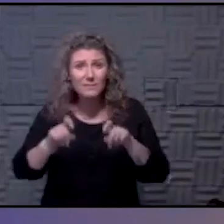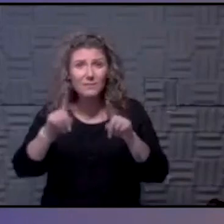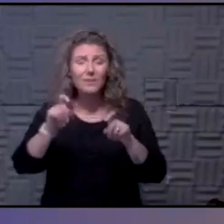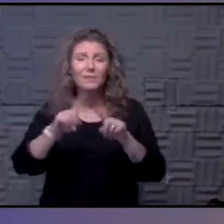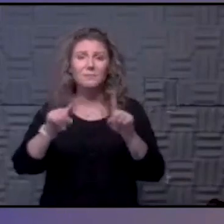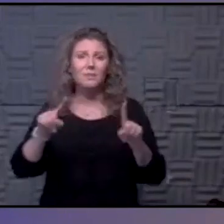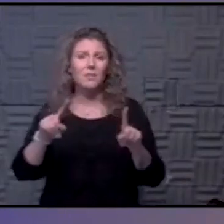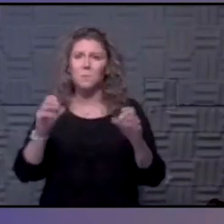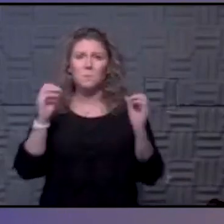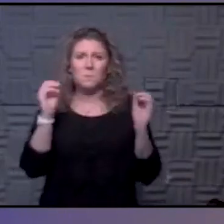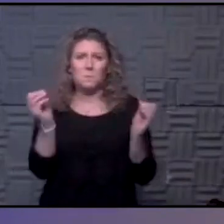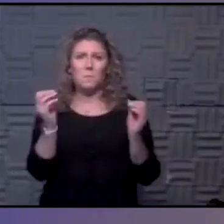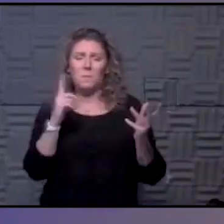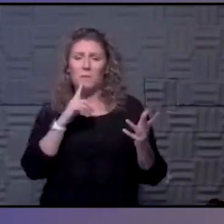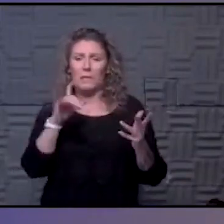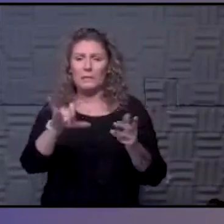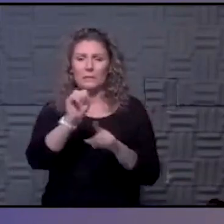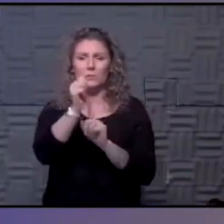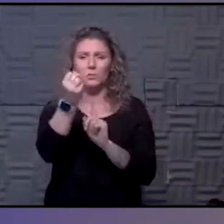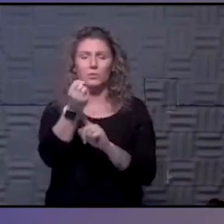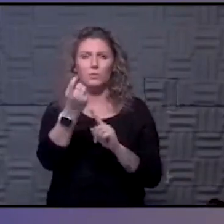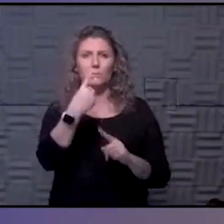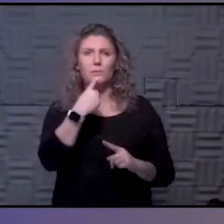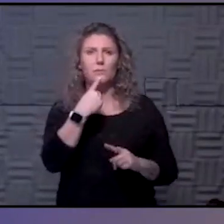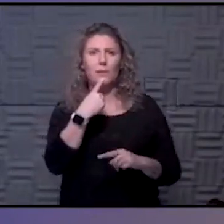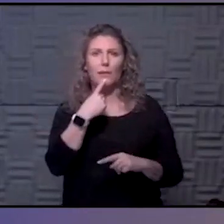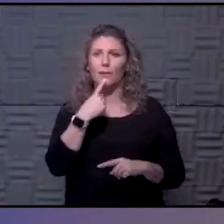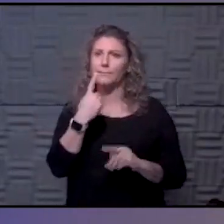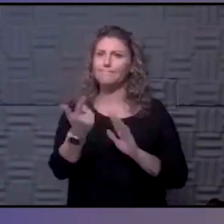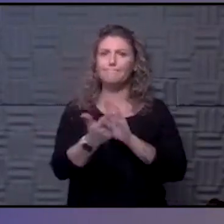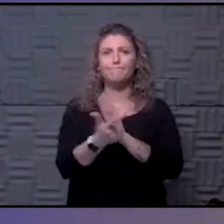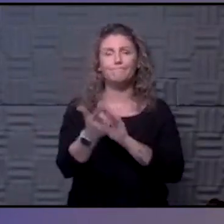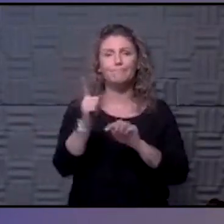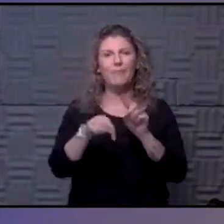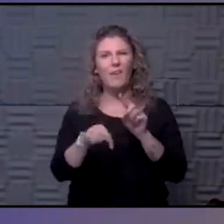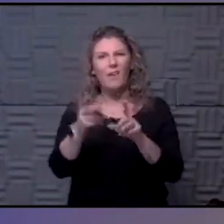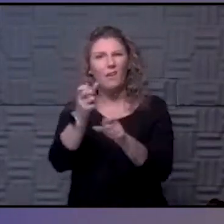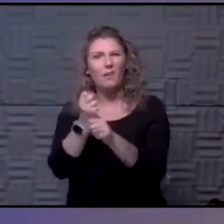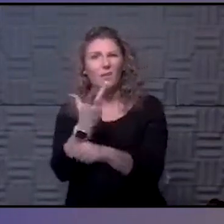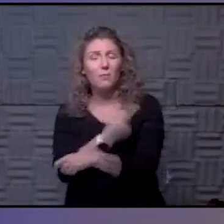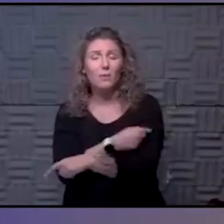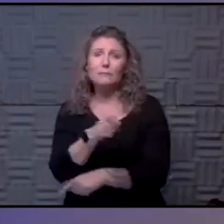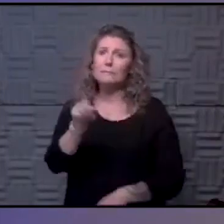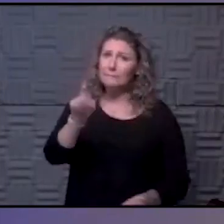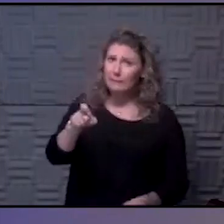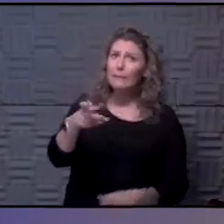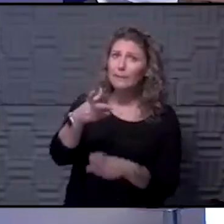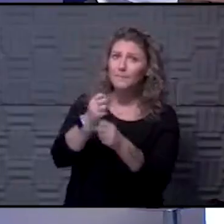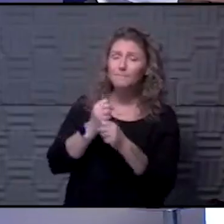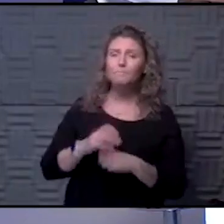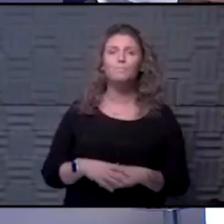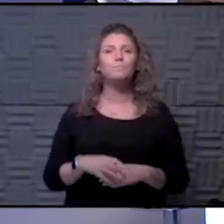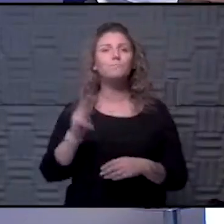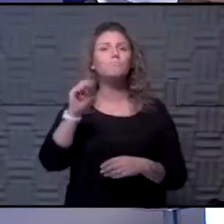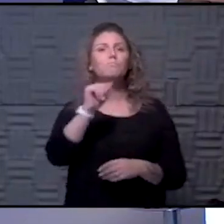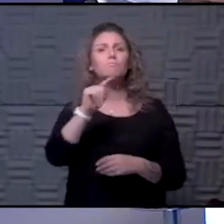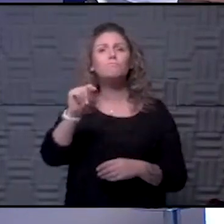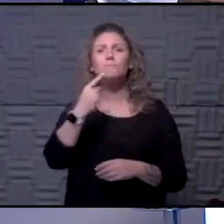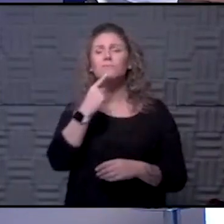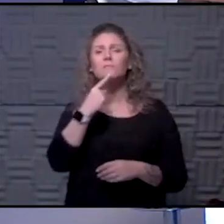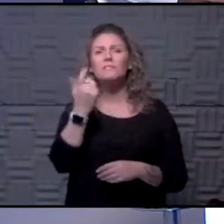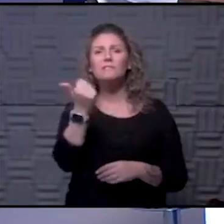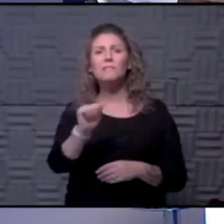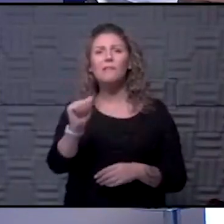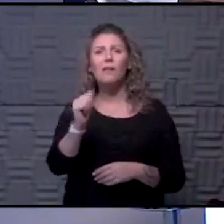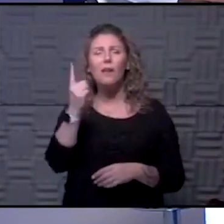anything in that scenario, again, that would say don't get the second dose of the vaccine. Yeah. Matt says, any idea what this